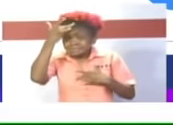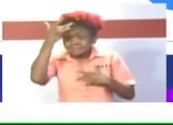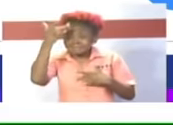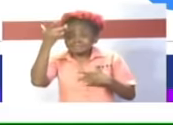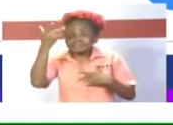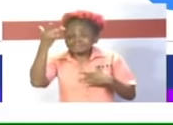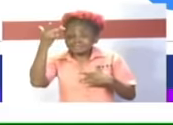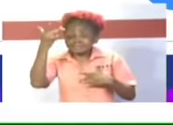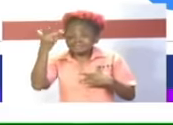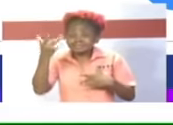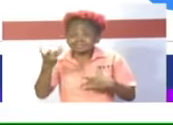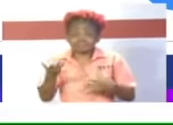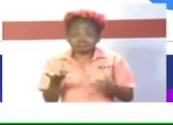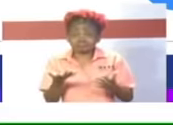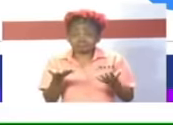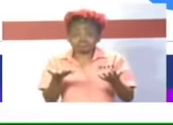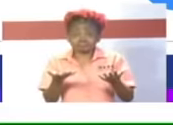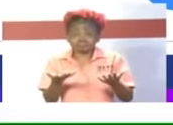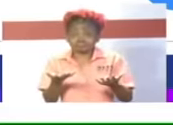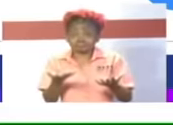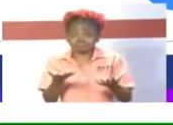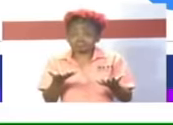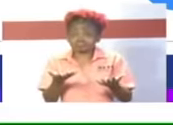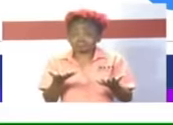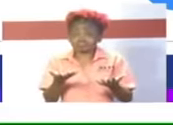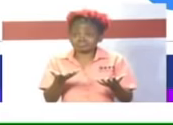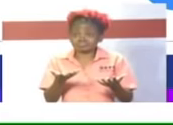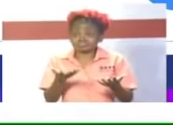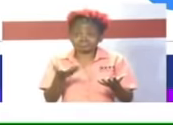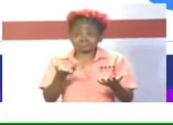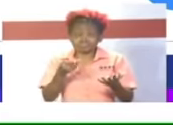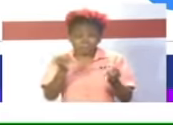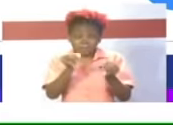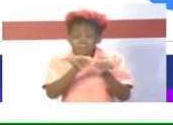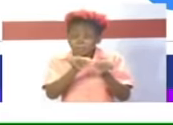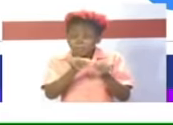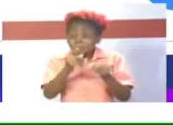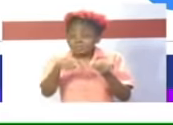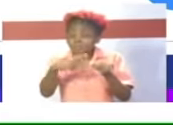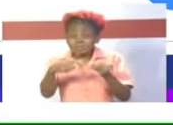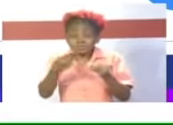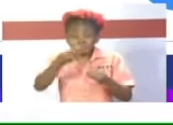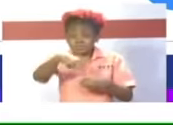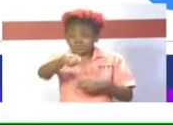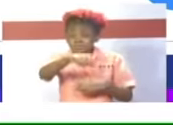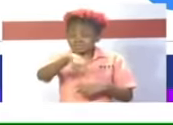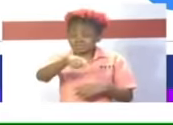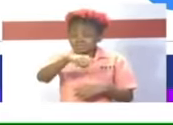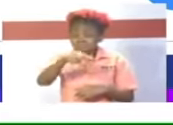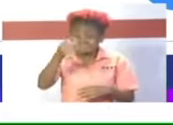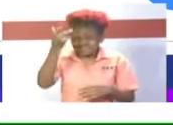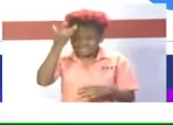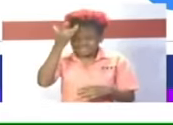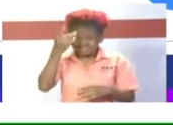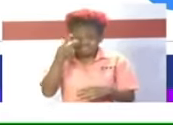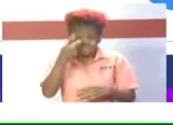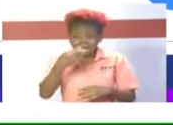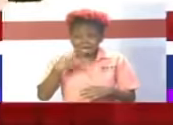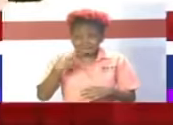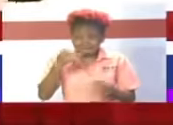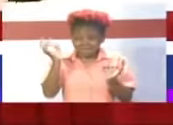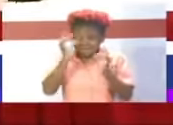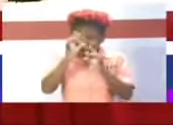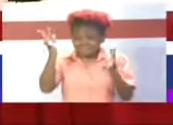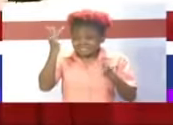think the press conference had mentioned and warned the public about gathering for the public holiday. Thank you.